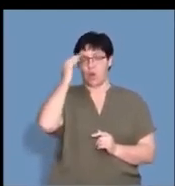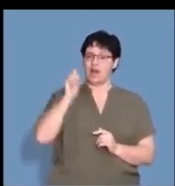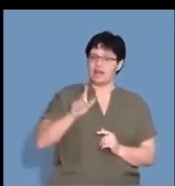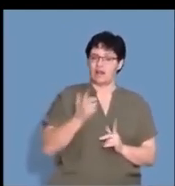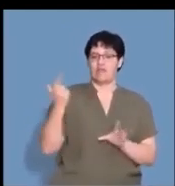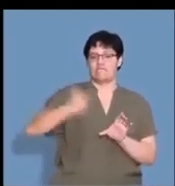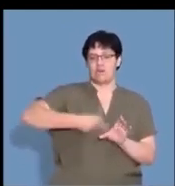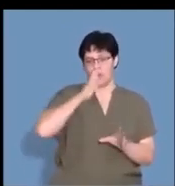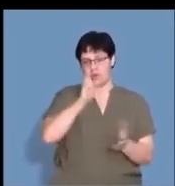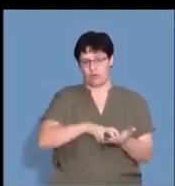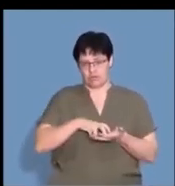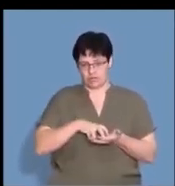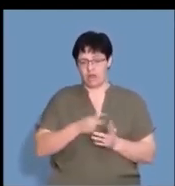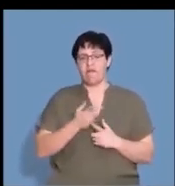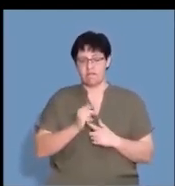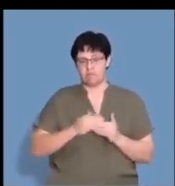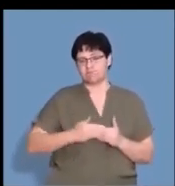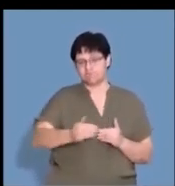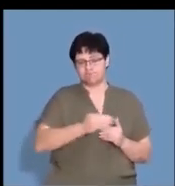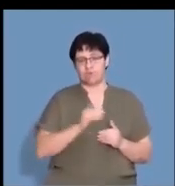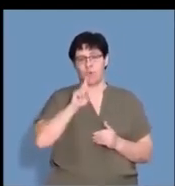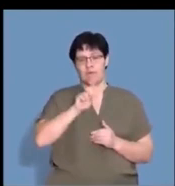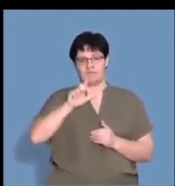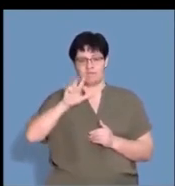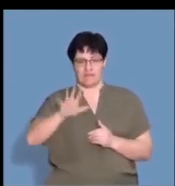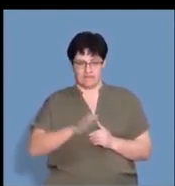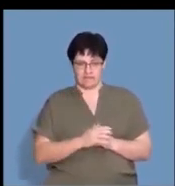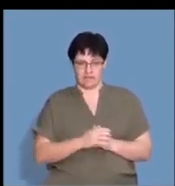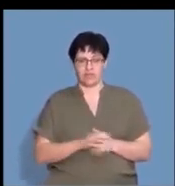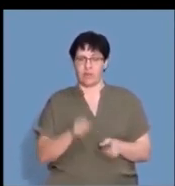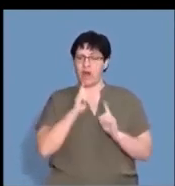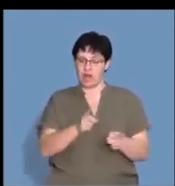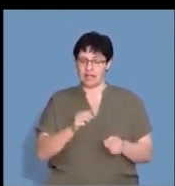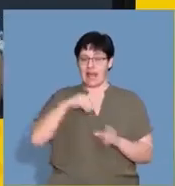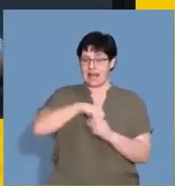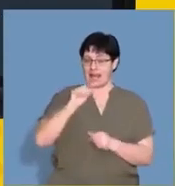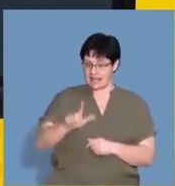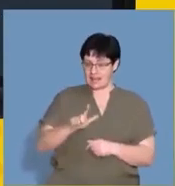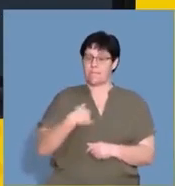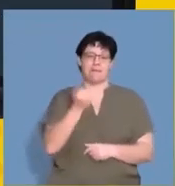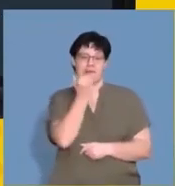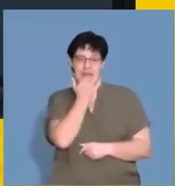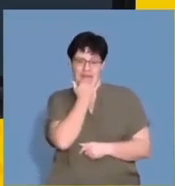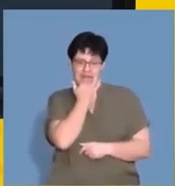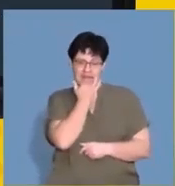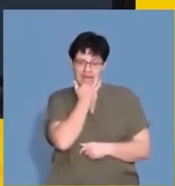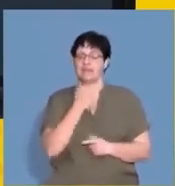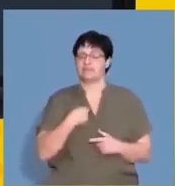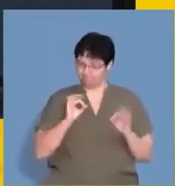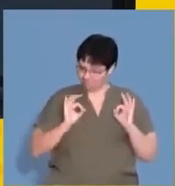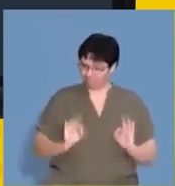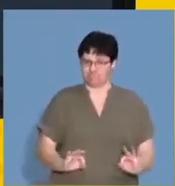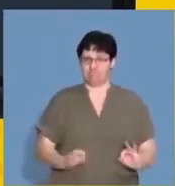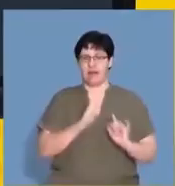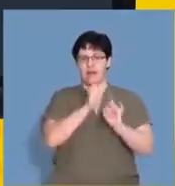litres of fuel required for a distance of 175. So if I've got my answers in litres, I'm quite happy that I have